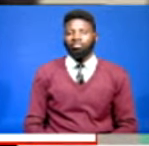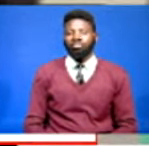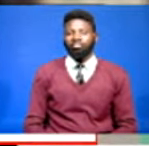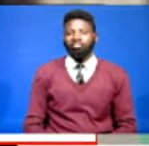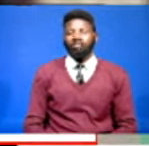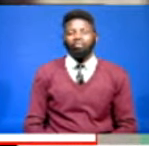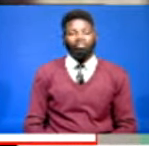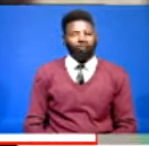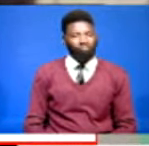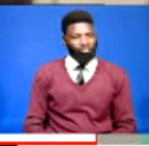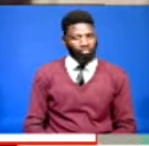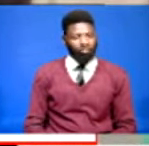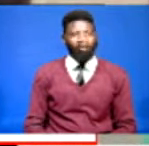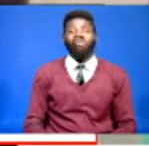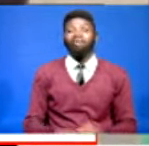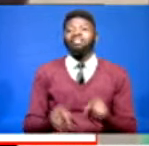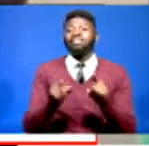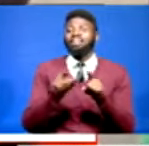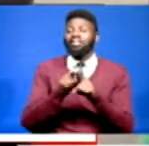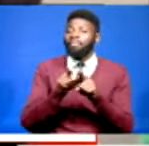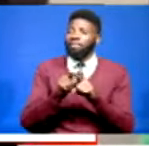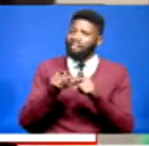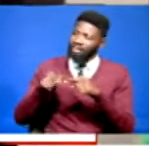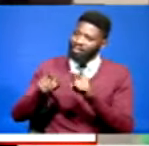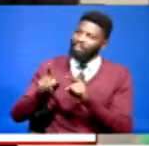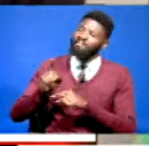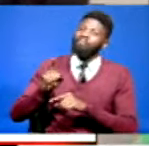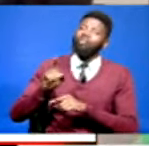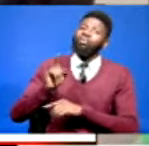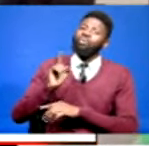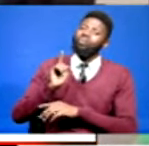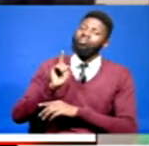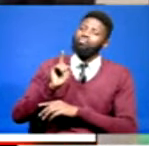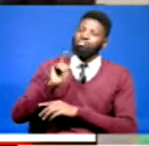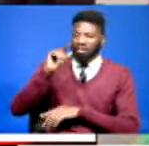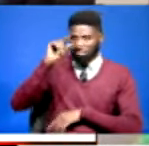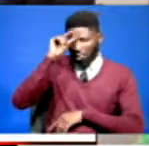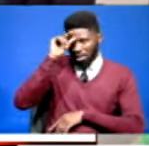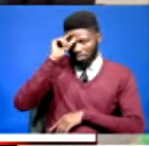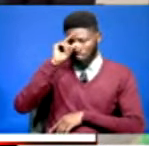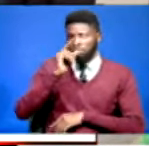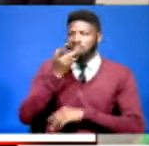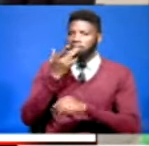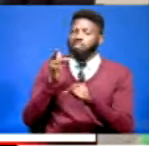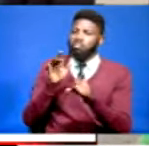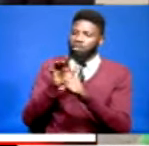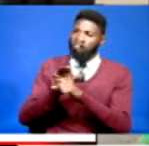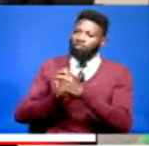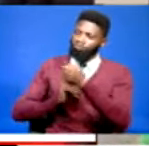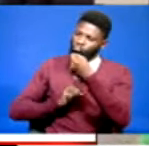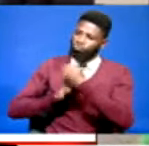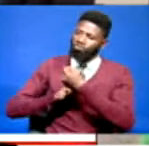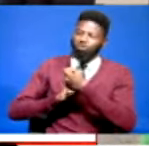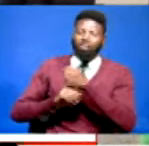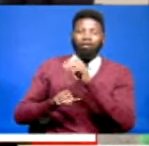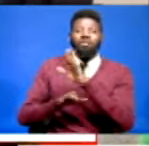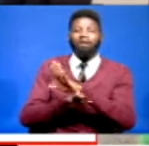its power to ensure that they are given the whatever support they need so as to continue, you